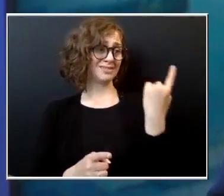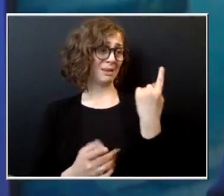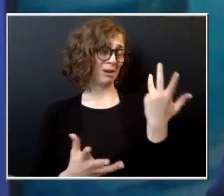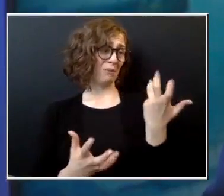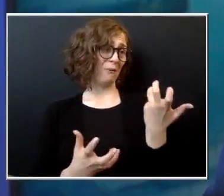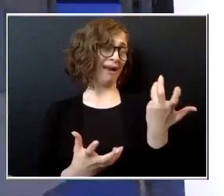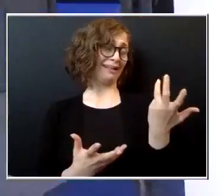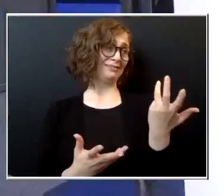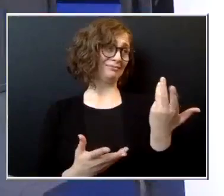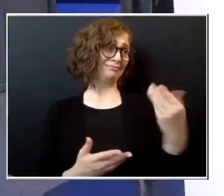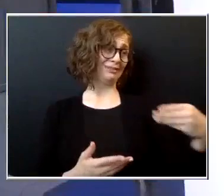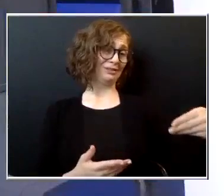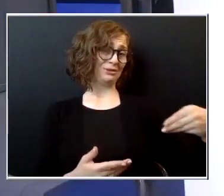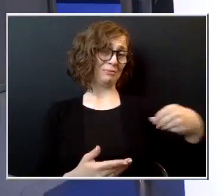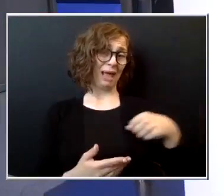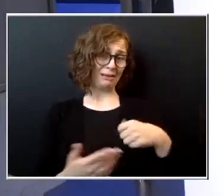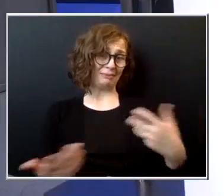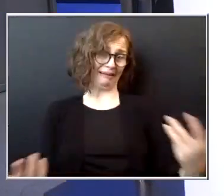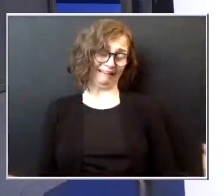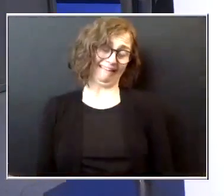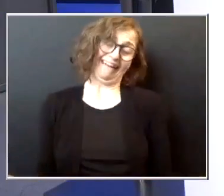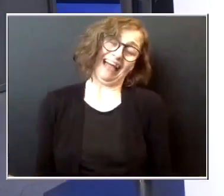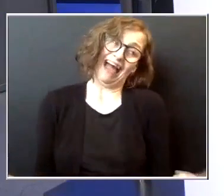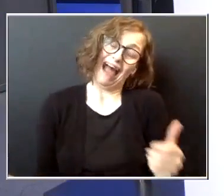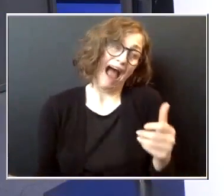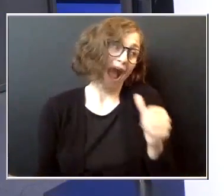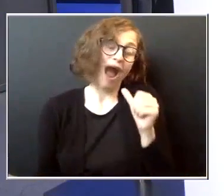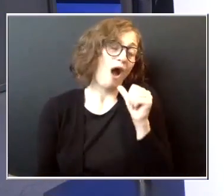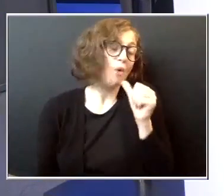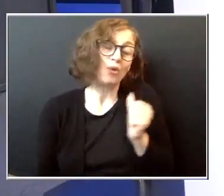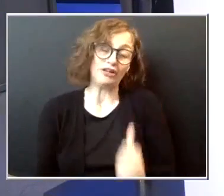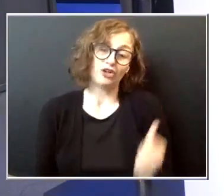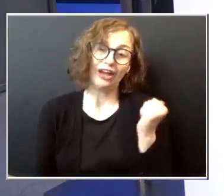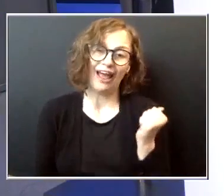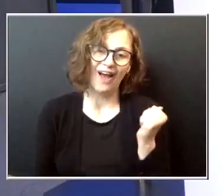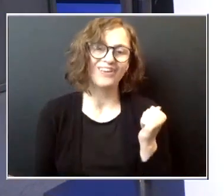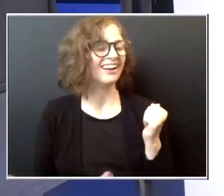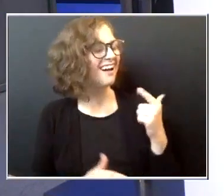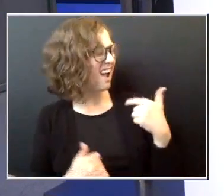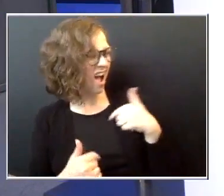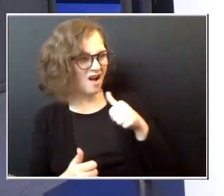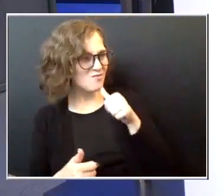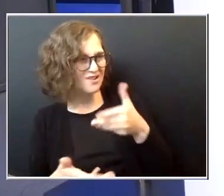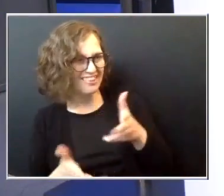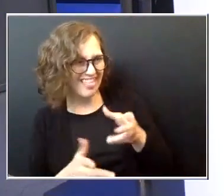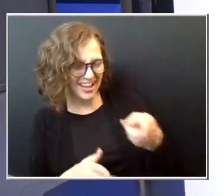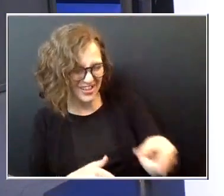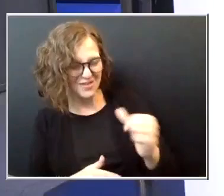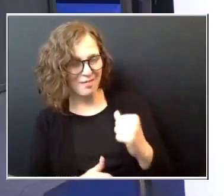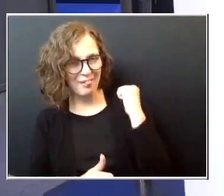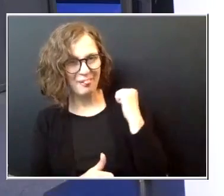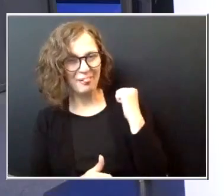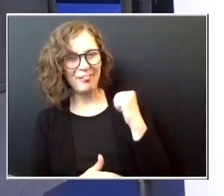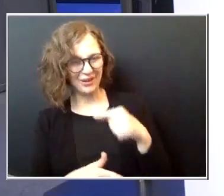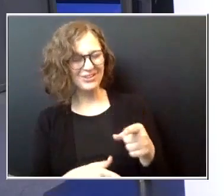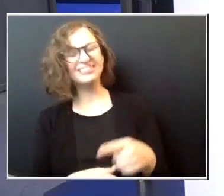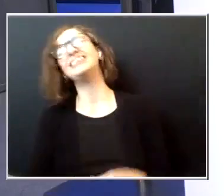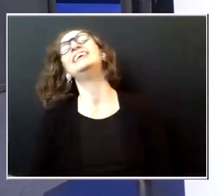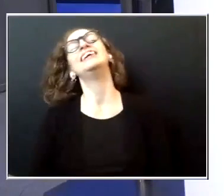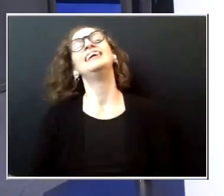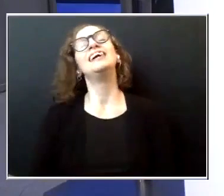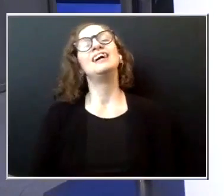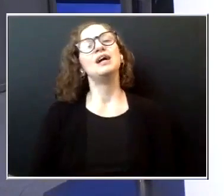wouldn't let you say no. Would not let you say Exactly. no. Well deserved. Exactly. Well deserved, right? Yes. Is there a similar accounting system for